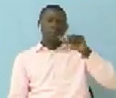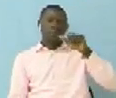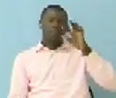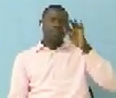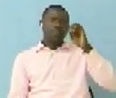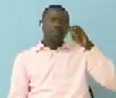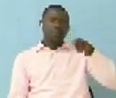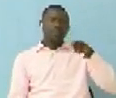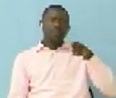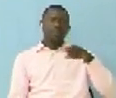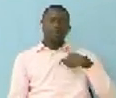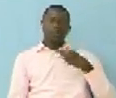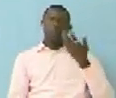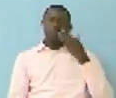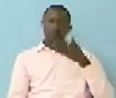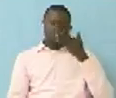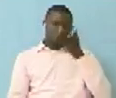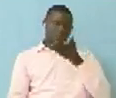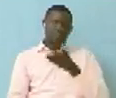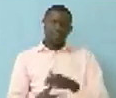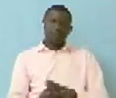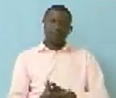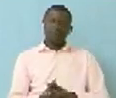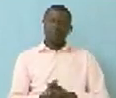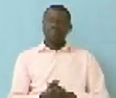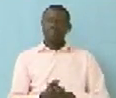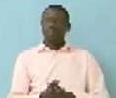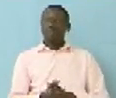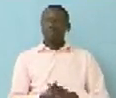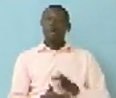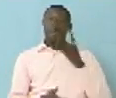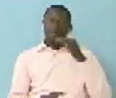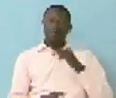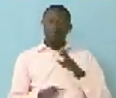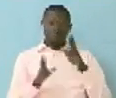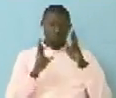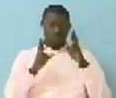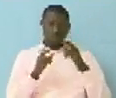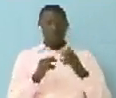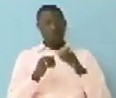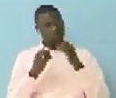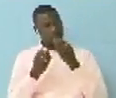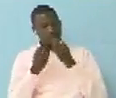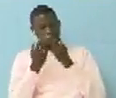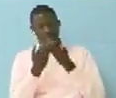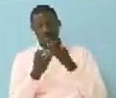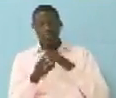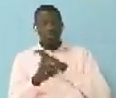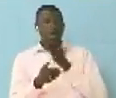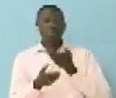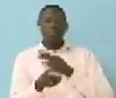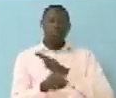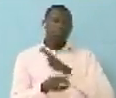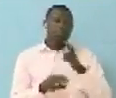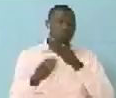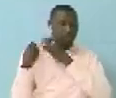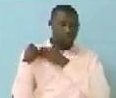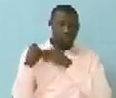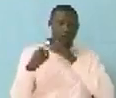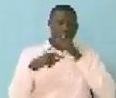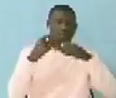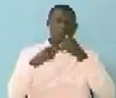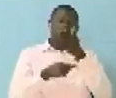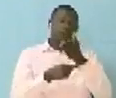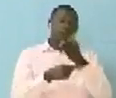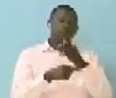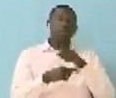ya tulu busa ni ngala fengo lugura la itfa nya tilmola. If you wish, you could say that, well, you have no responsibility over that, or